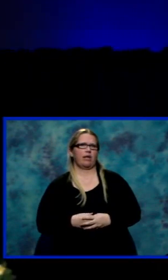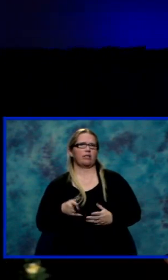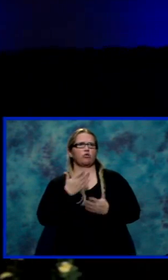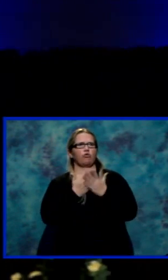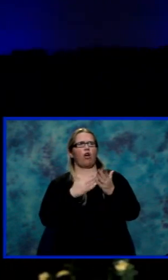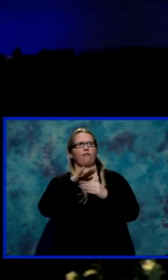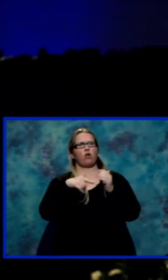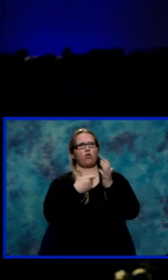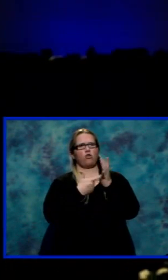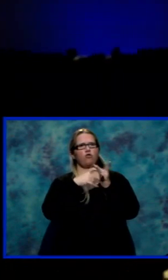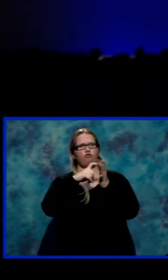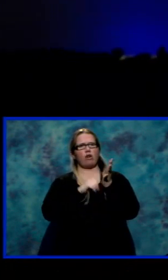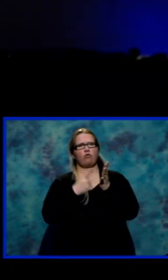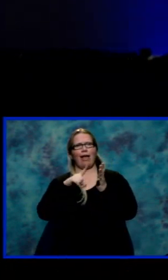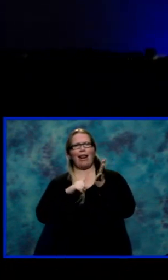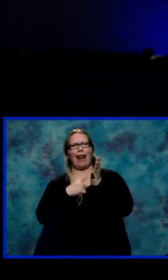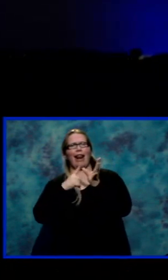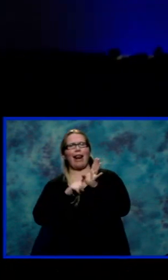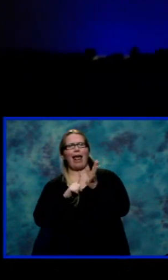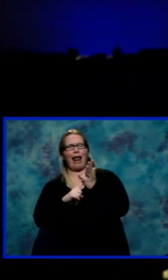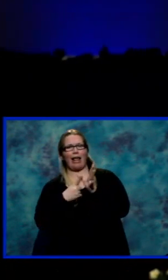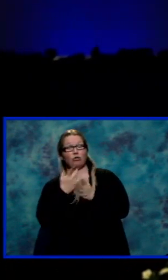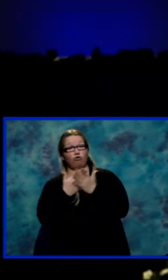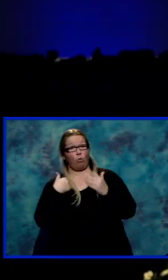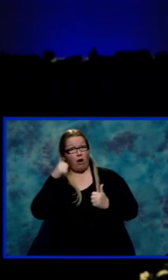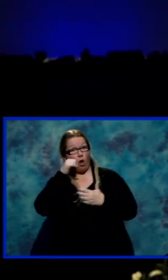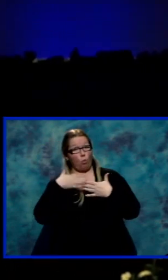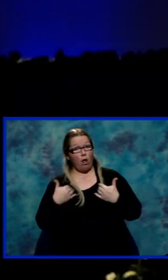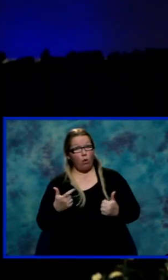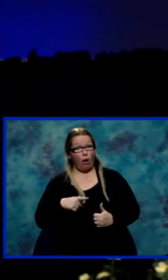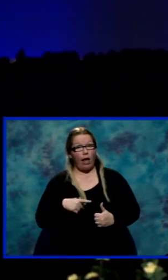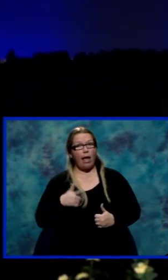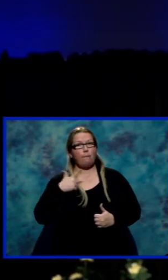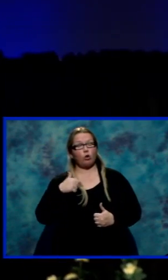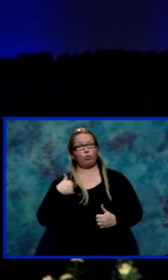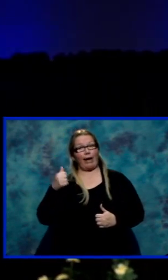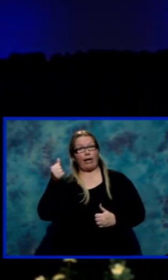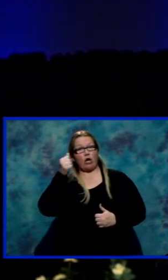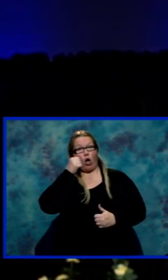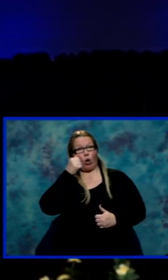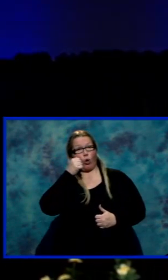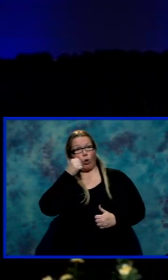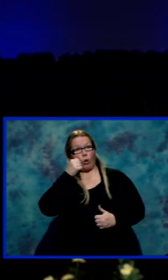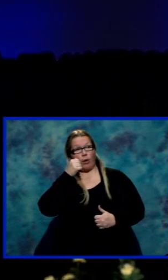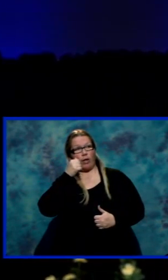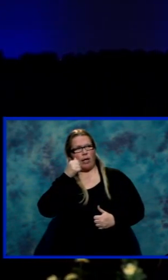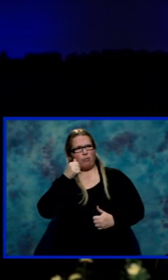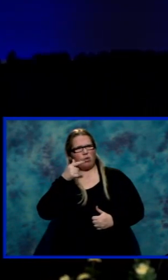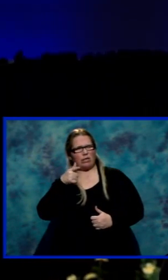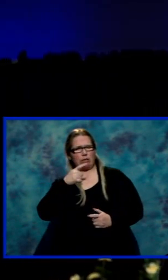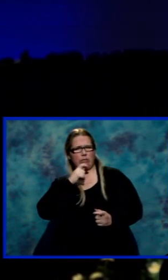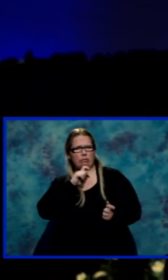Rachel and Leah. It's a story that we know well because it appeals to us because it's so